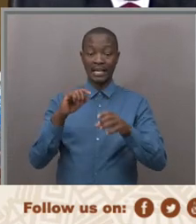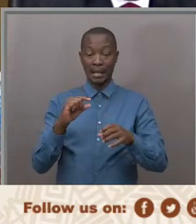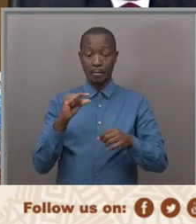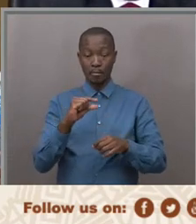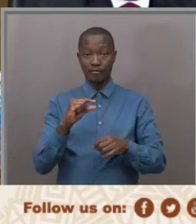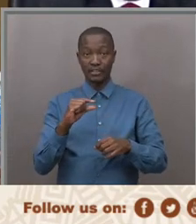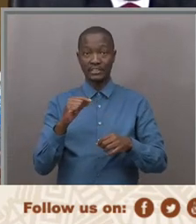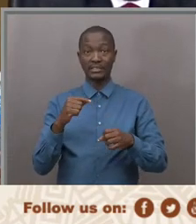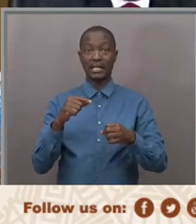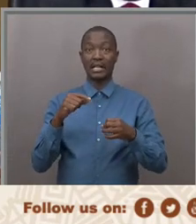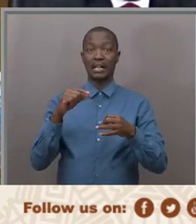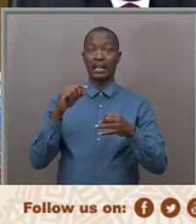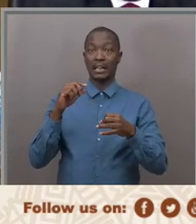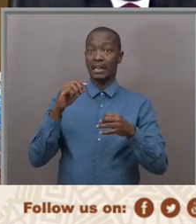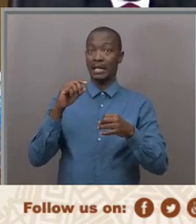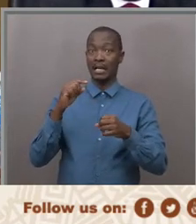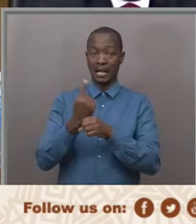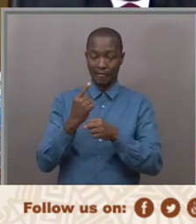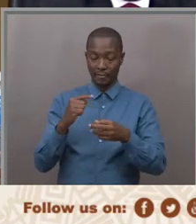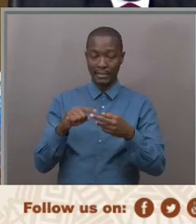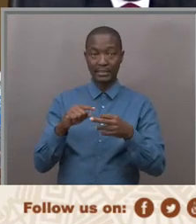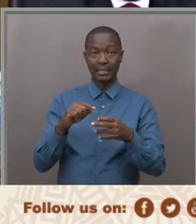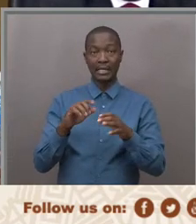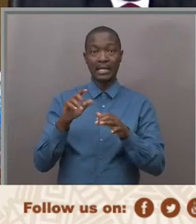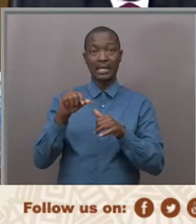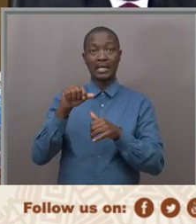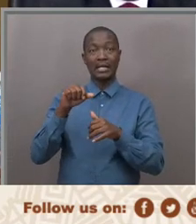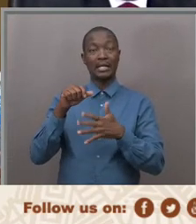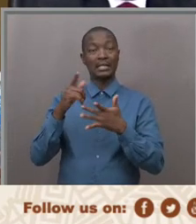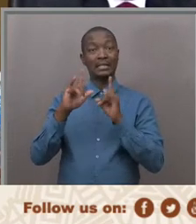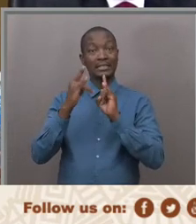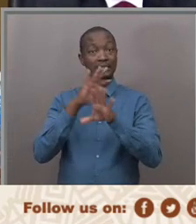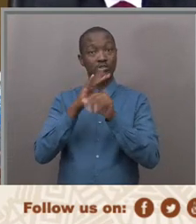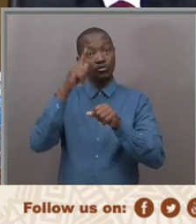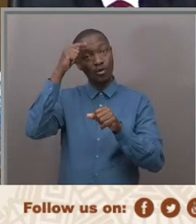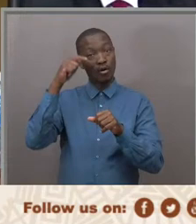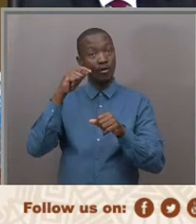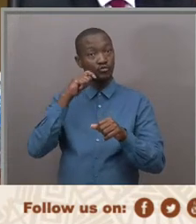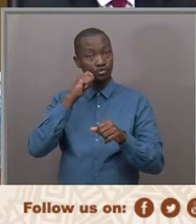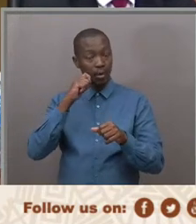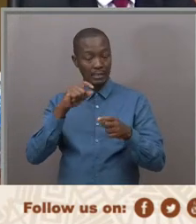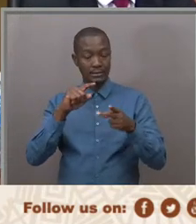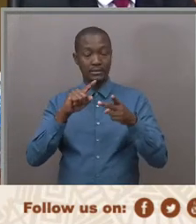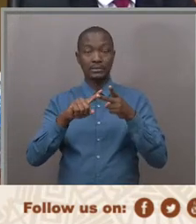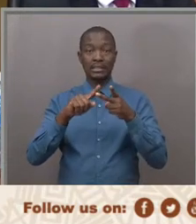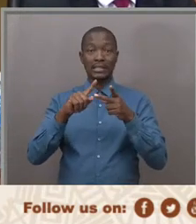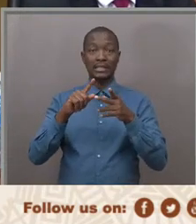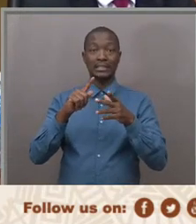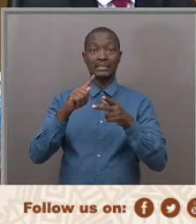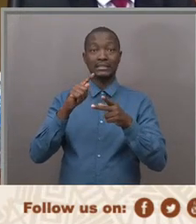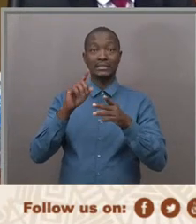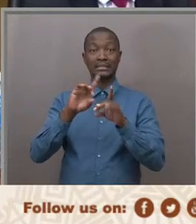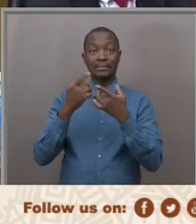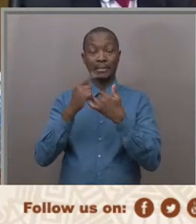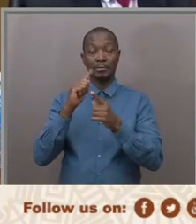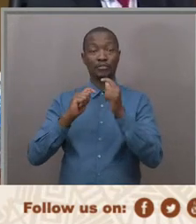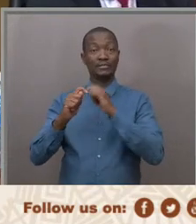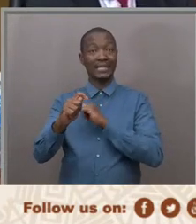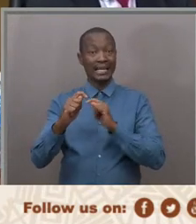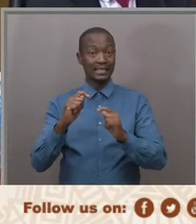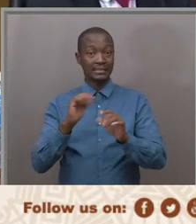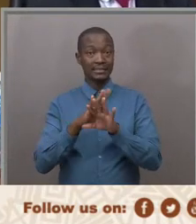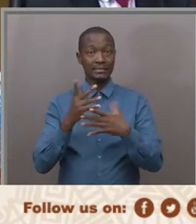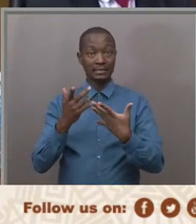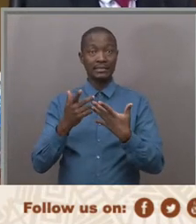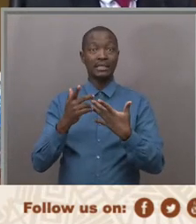Government, the City of Tshwane, and the Department of Trade, Industry, and competition are working together in